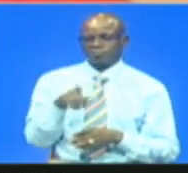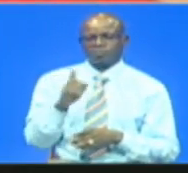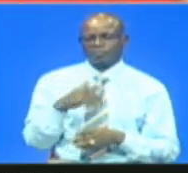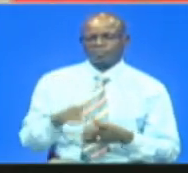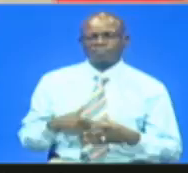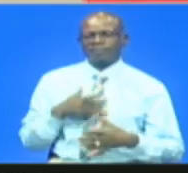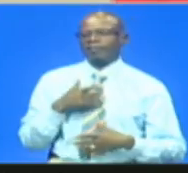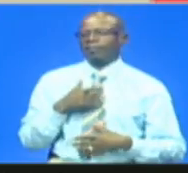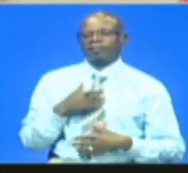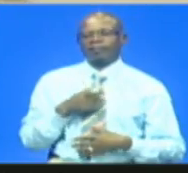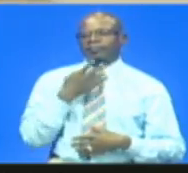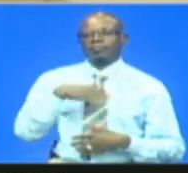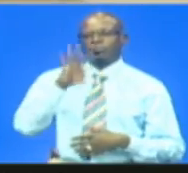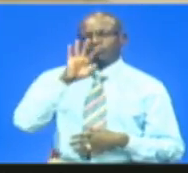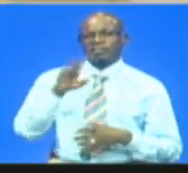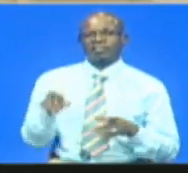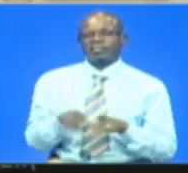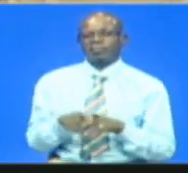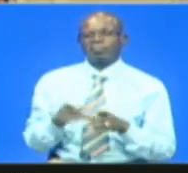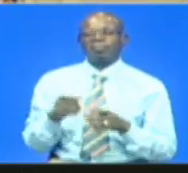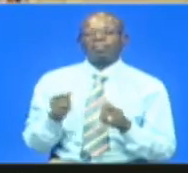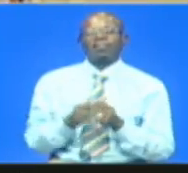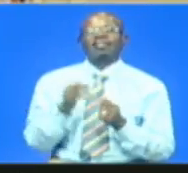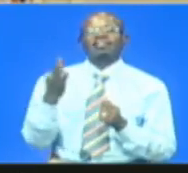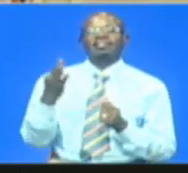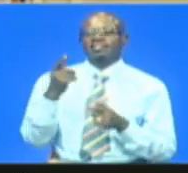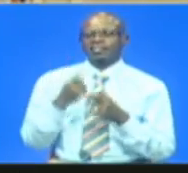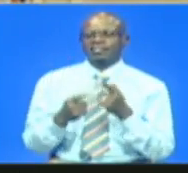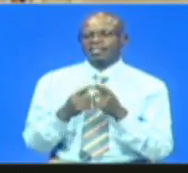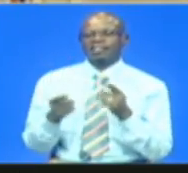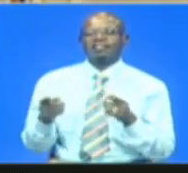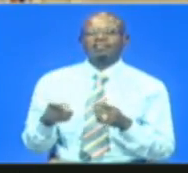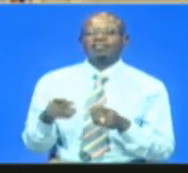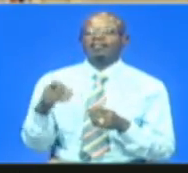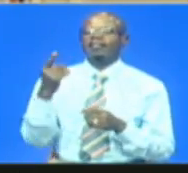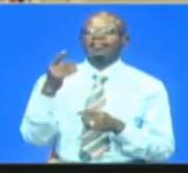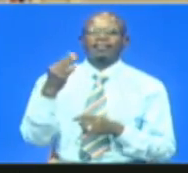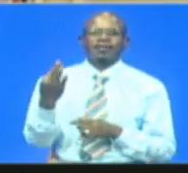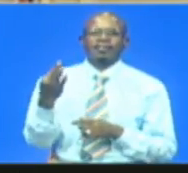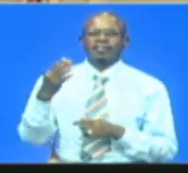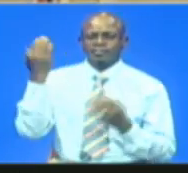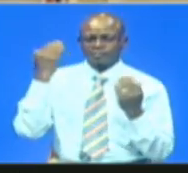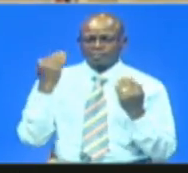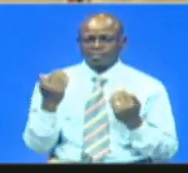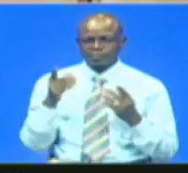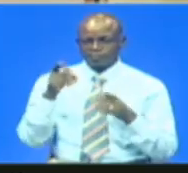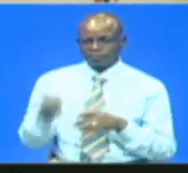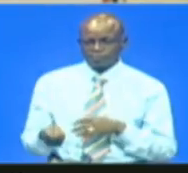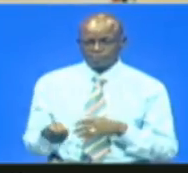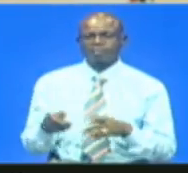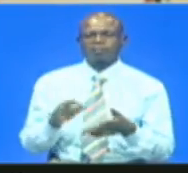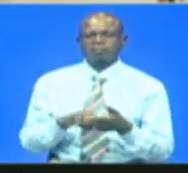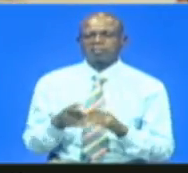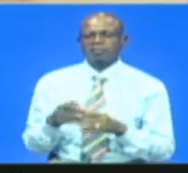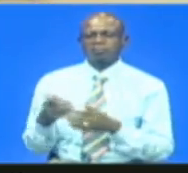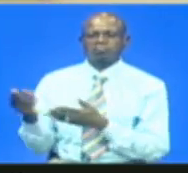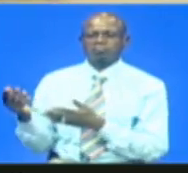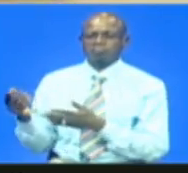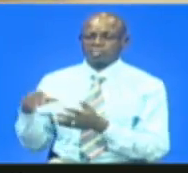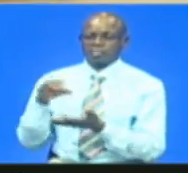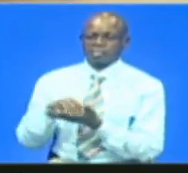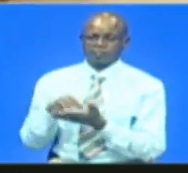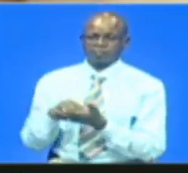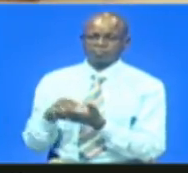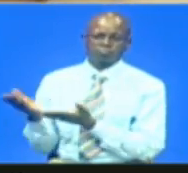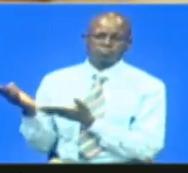13 years, 3 judges and tens of lawyers later, the defamation case against John Githongo